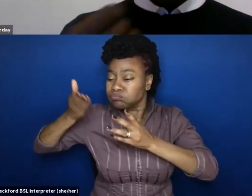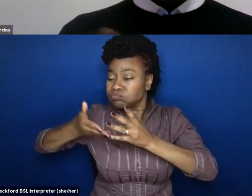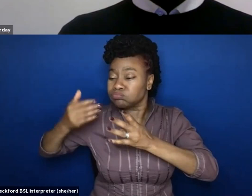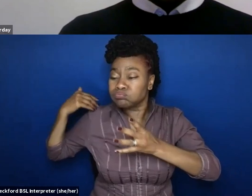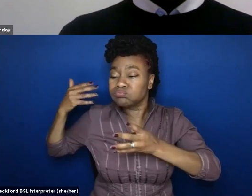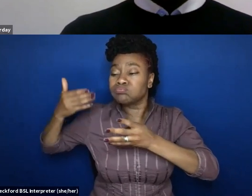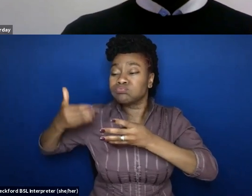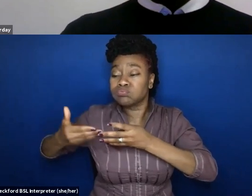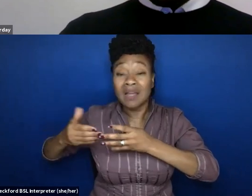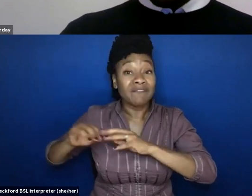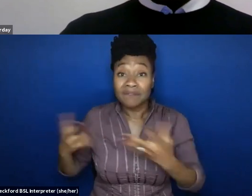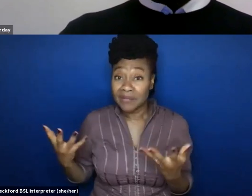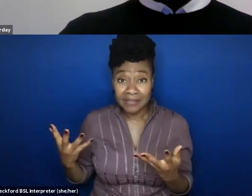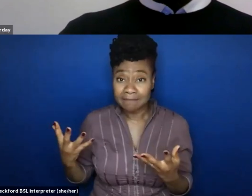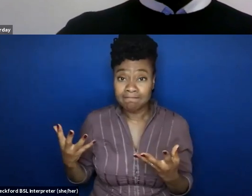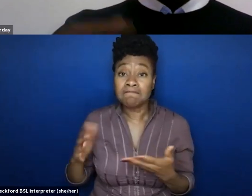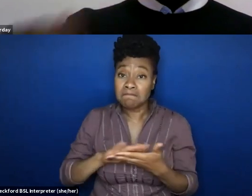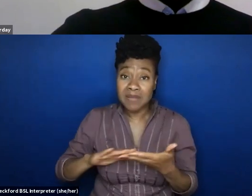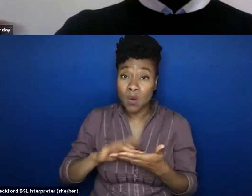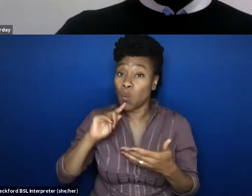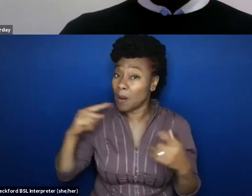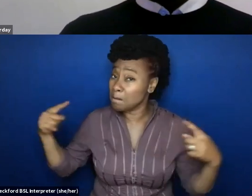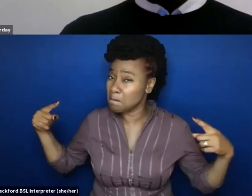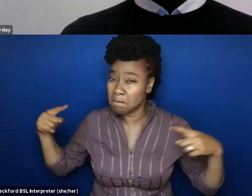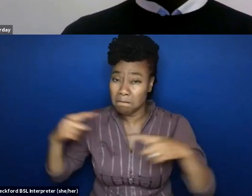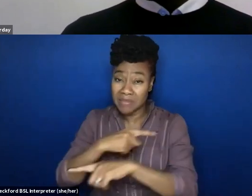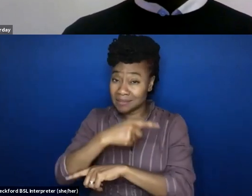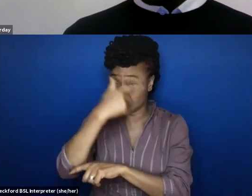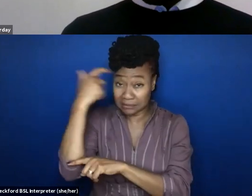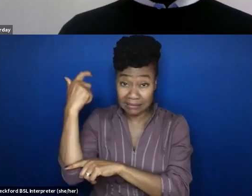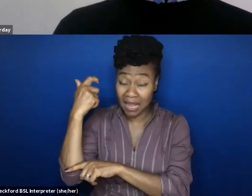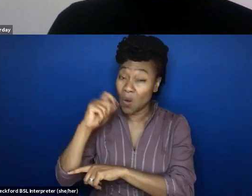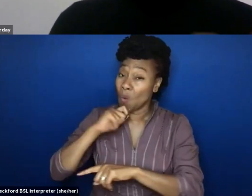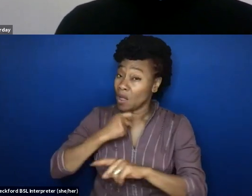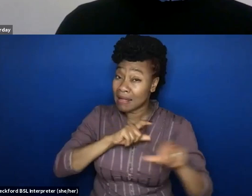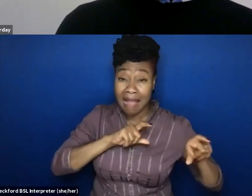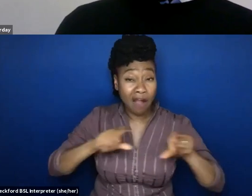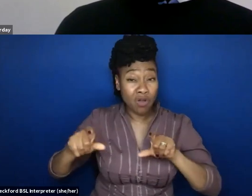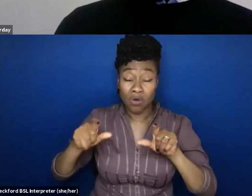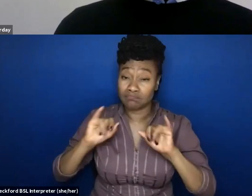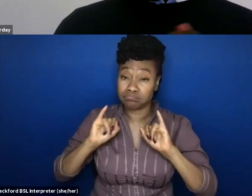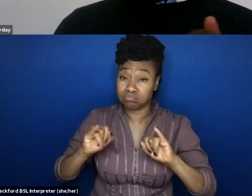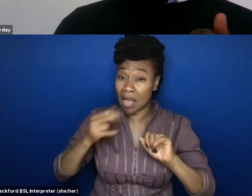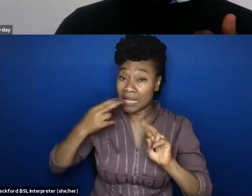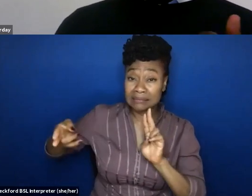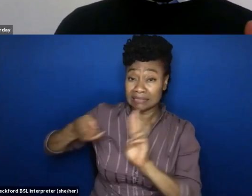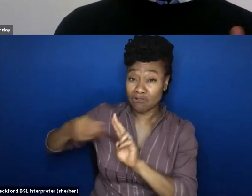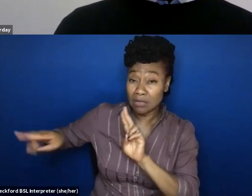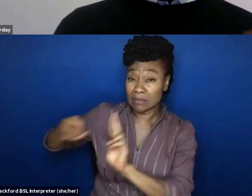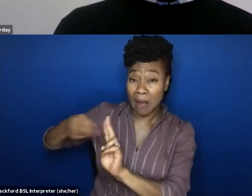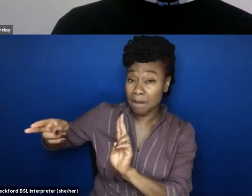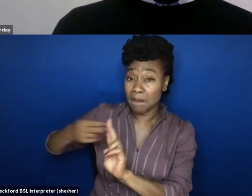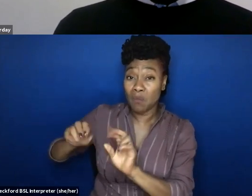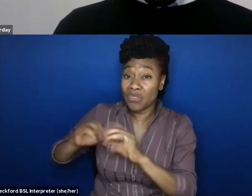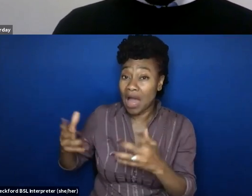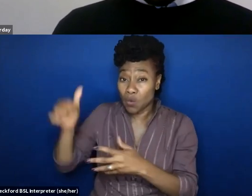of misunderstanding and misaligning stereotypes to people. It'll be interesting to hear